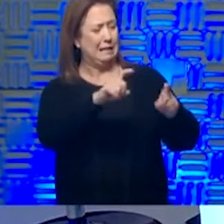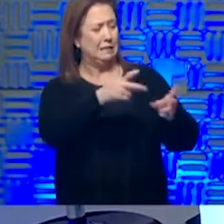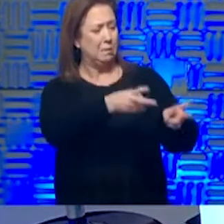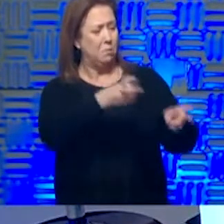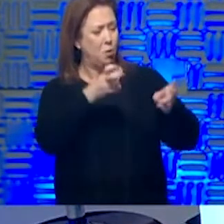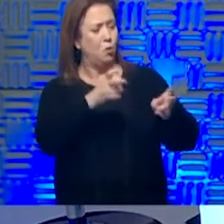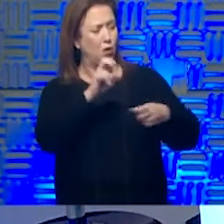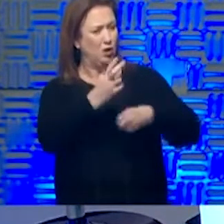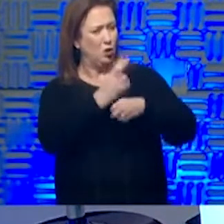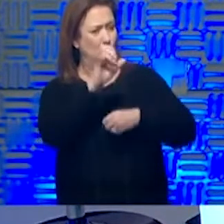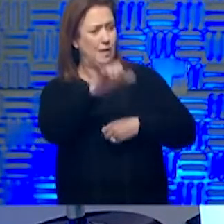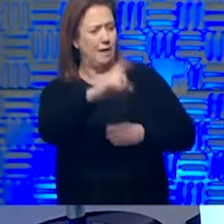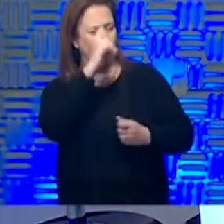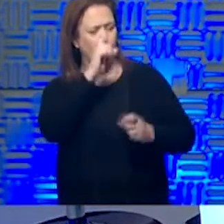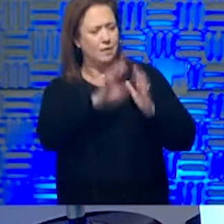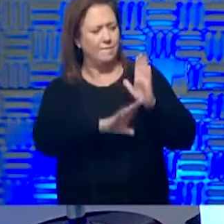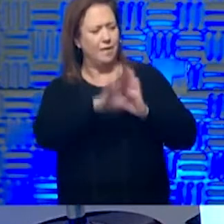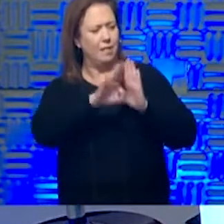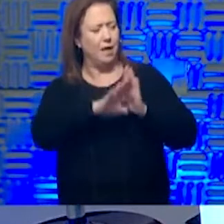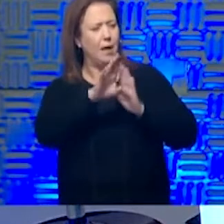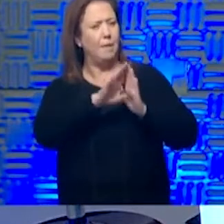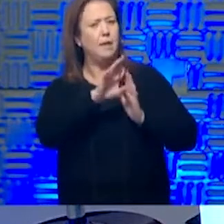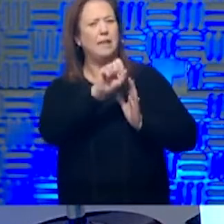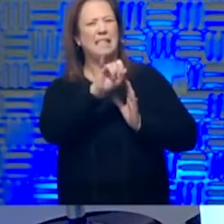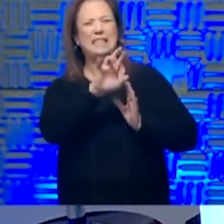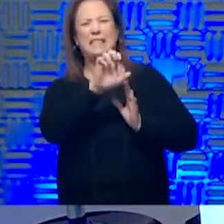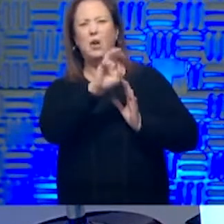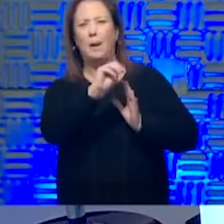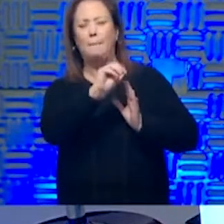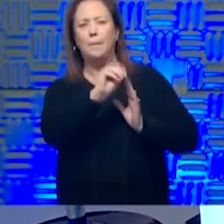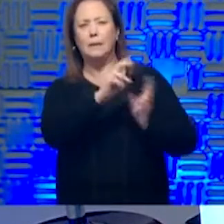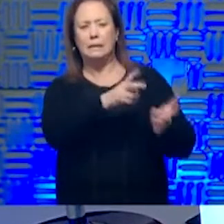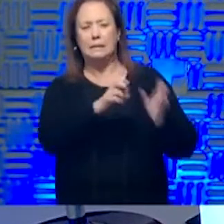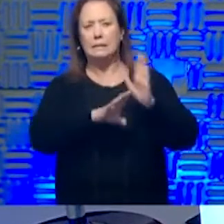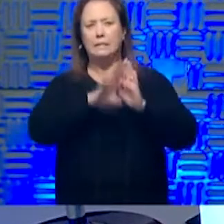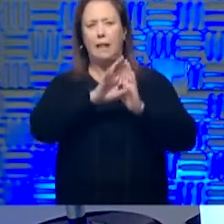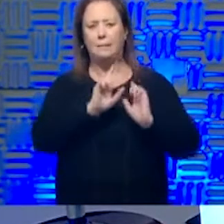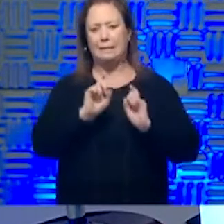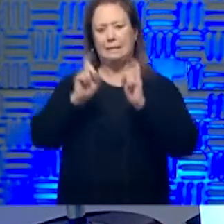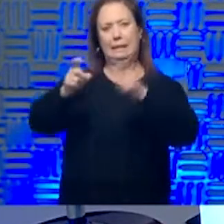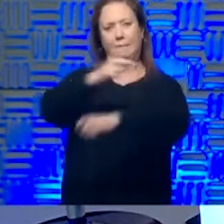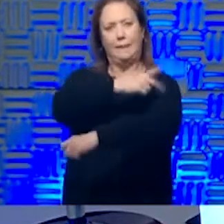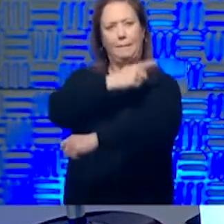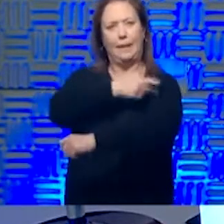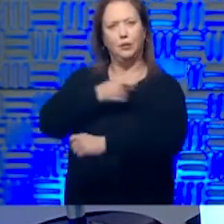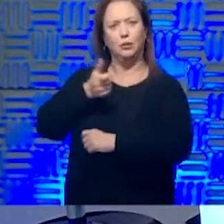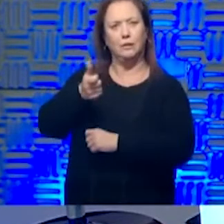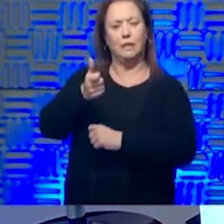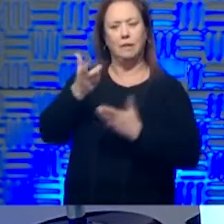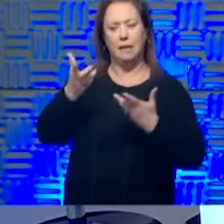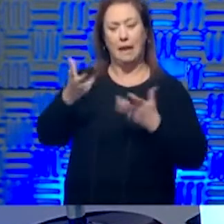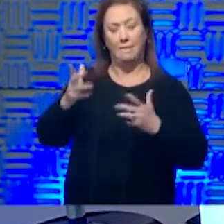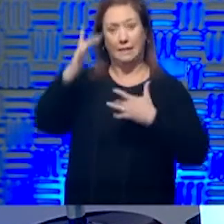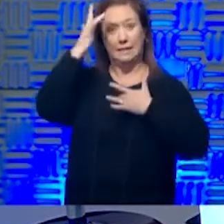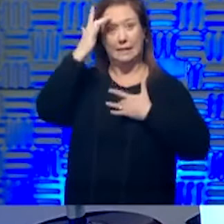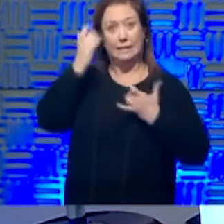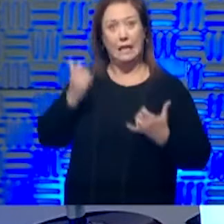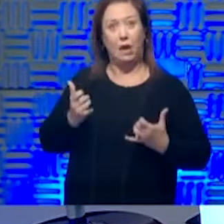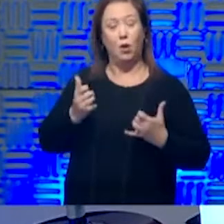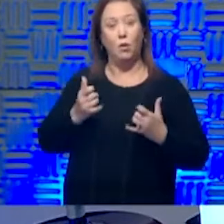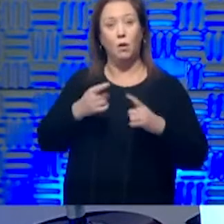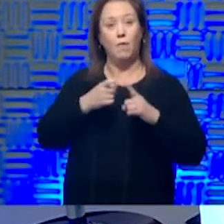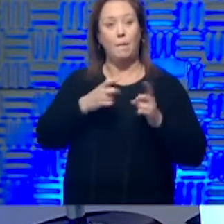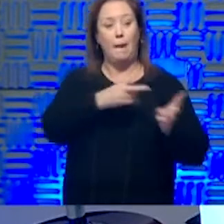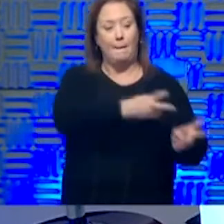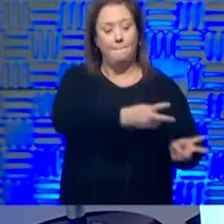also be used for, I think, is to develop serum that would then be able to be given to patients who have the disease from a